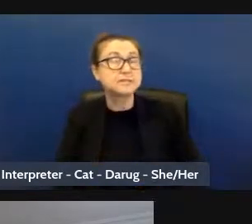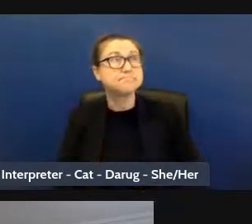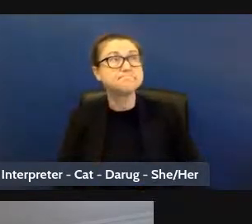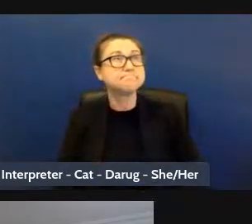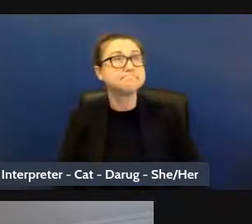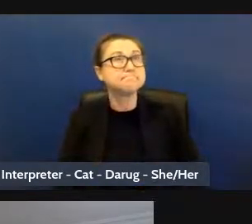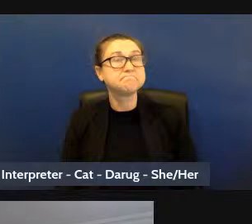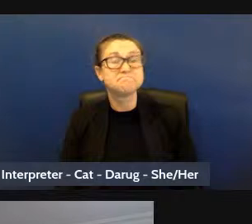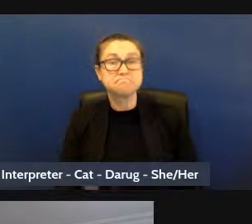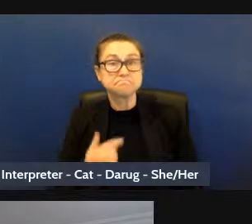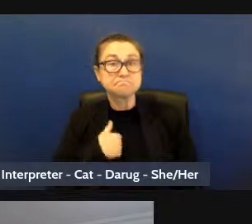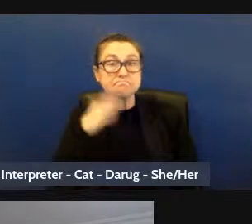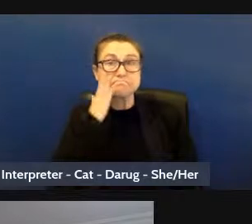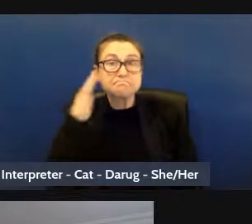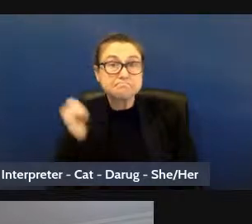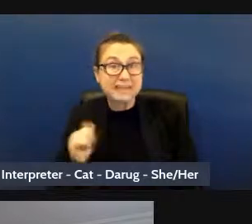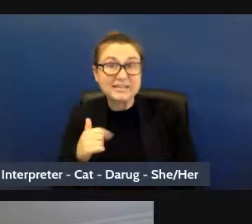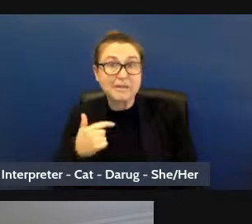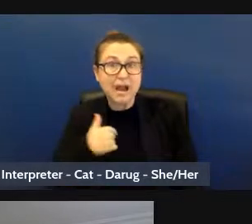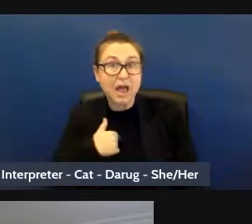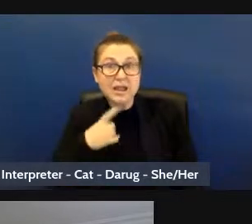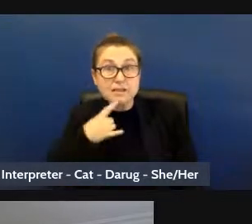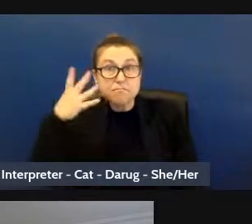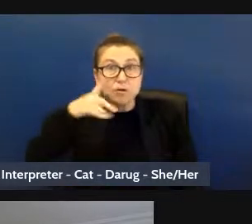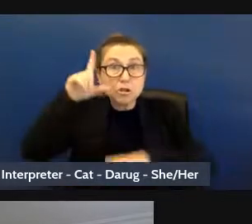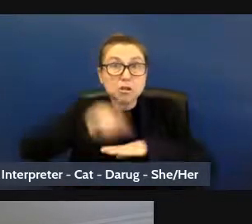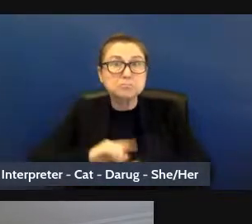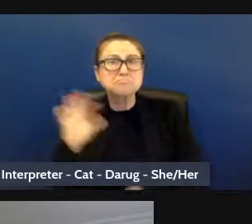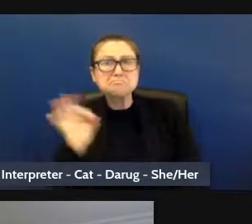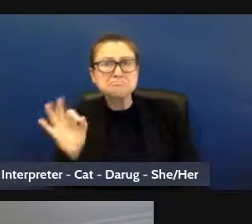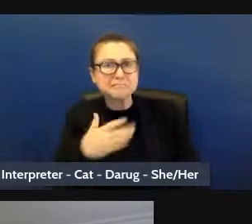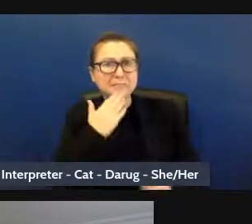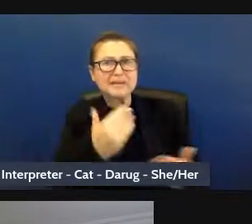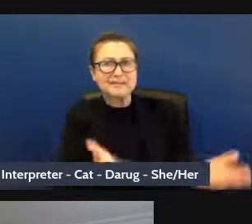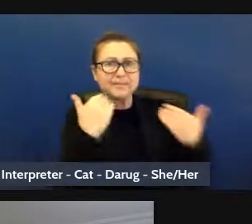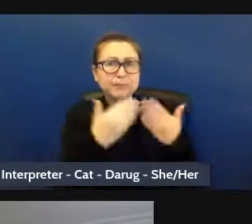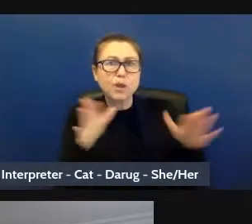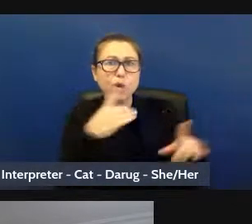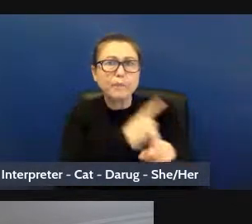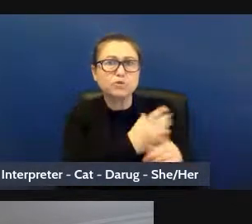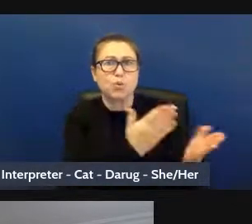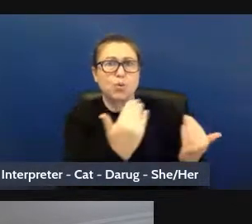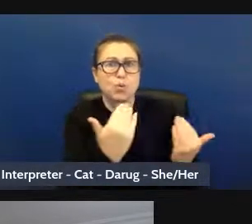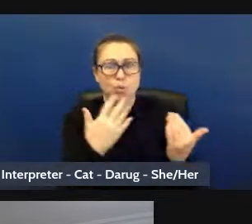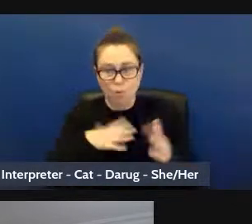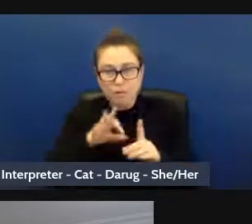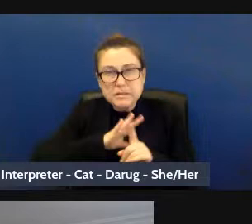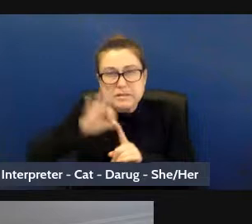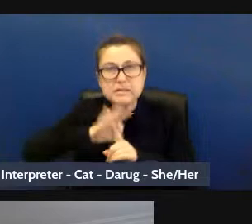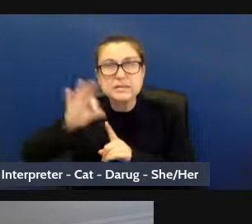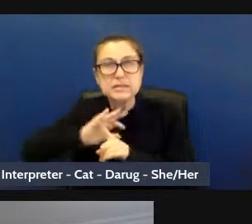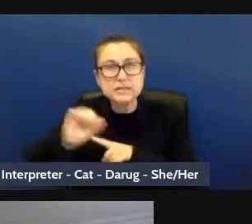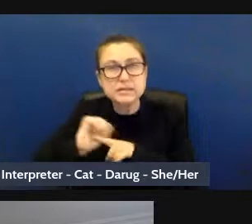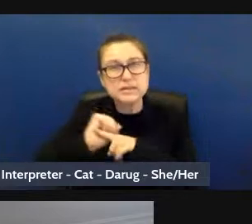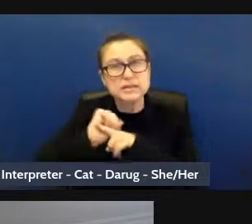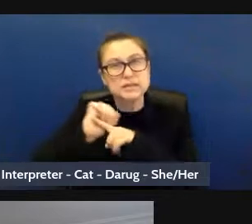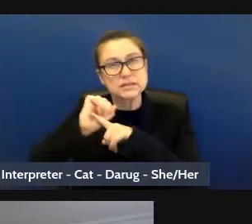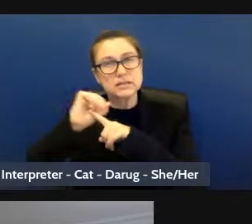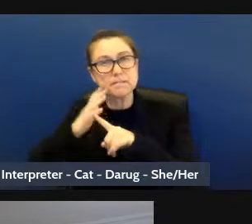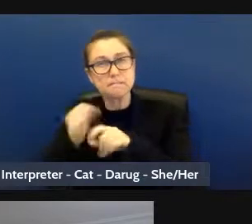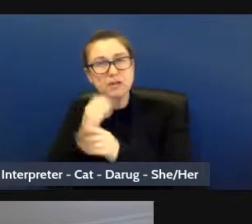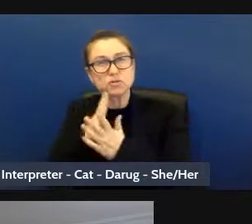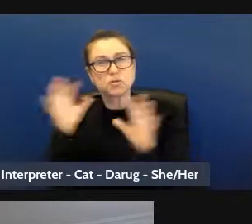no shame. Tell us what we need to change to make it better, because we want the next iteration of this program to be